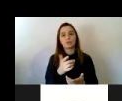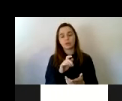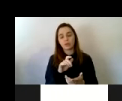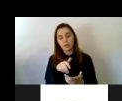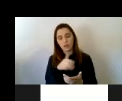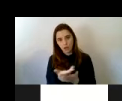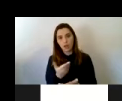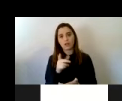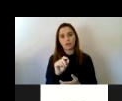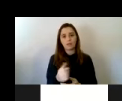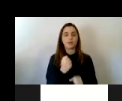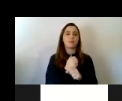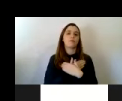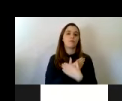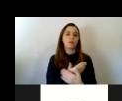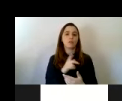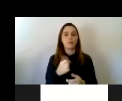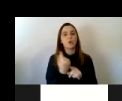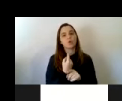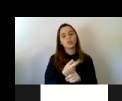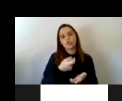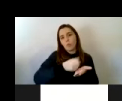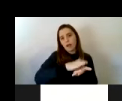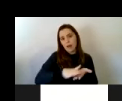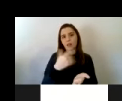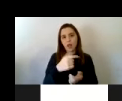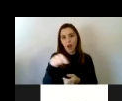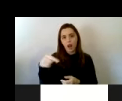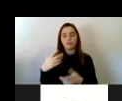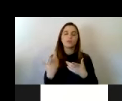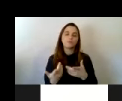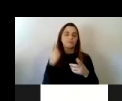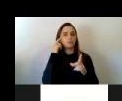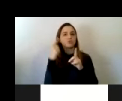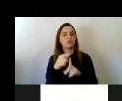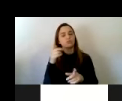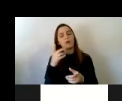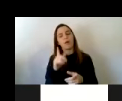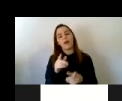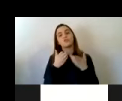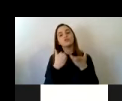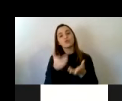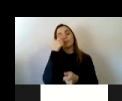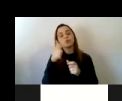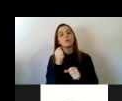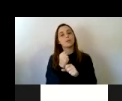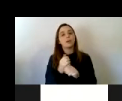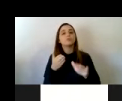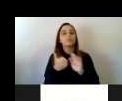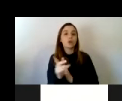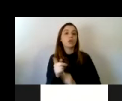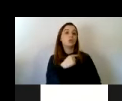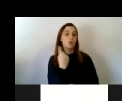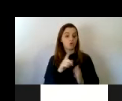of references, and that it can help the person to find a job, and we from our project can be